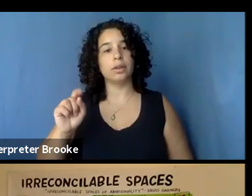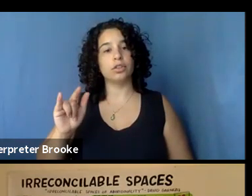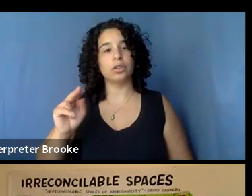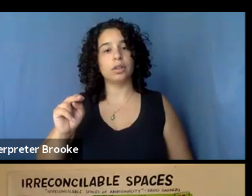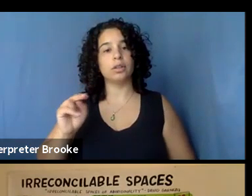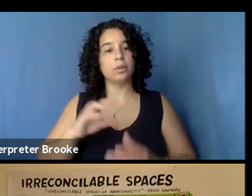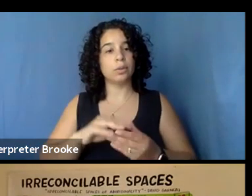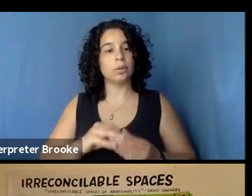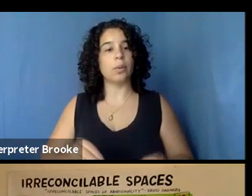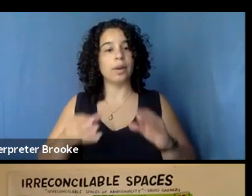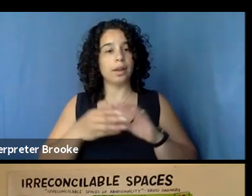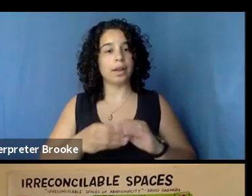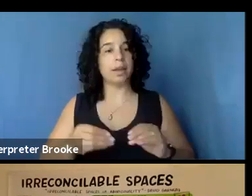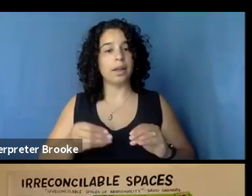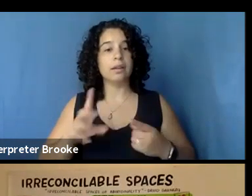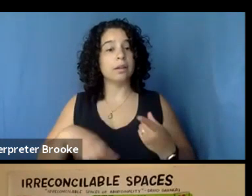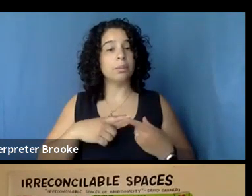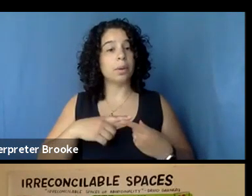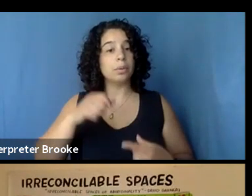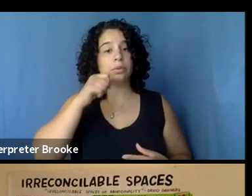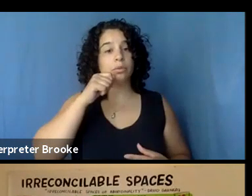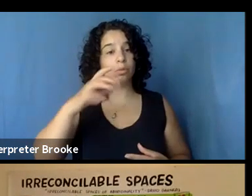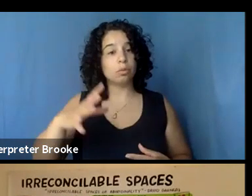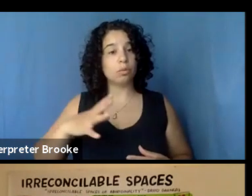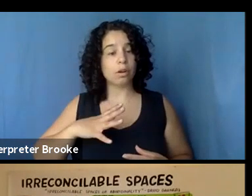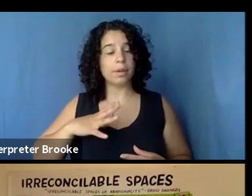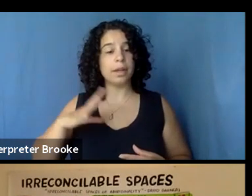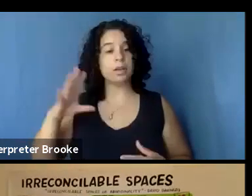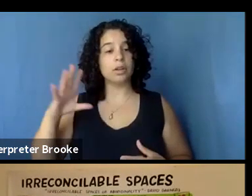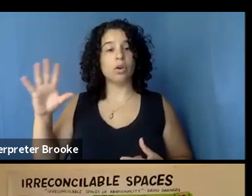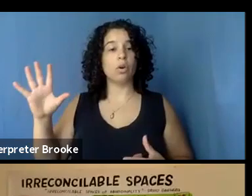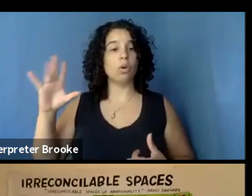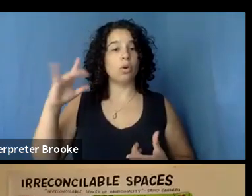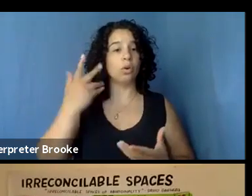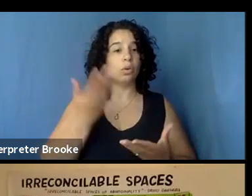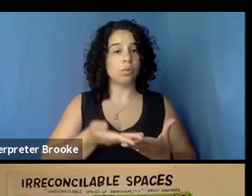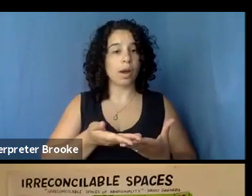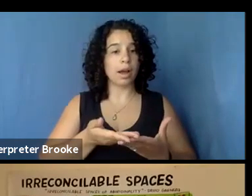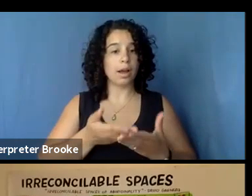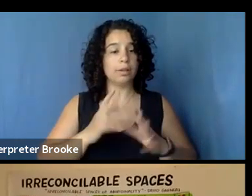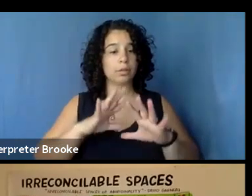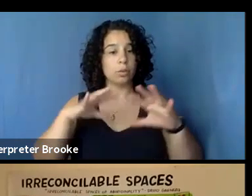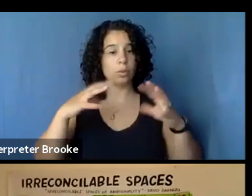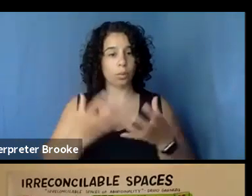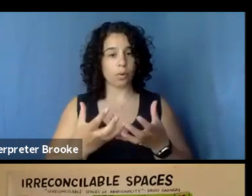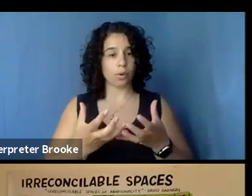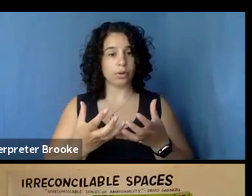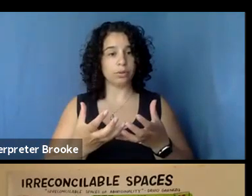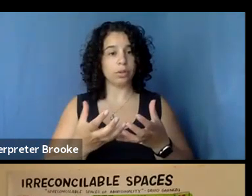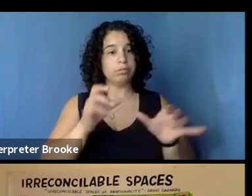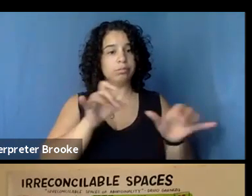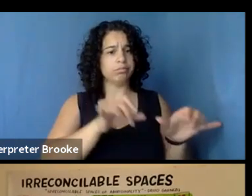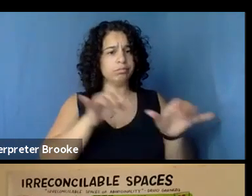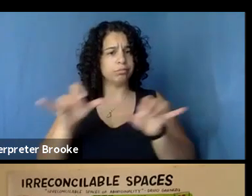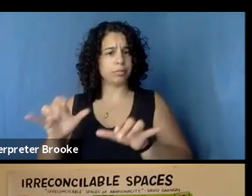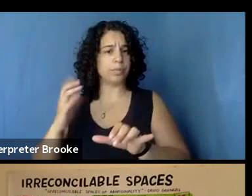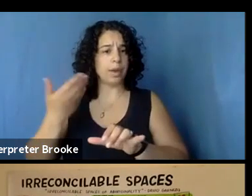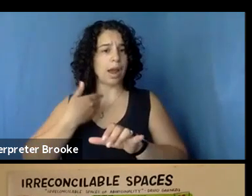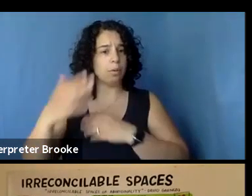world not unlike the world we live in today. I mean, earth and trees, I mean, not unlike